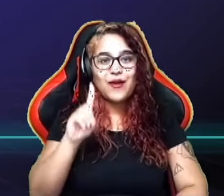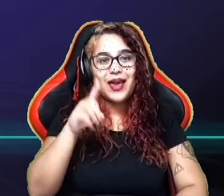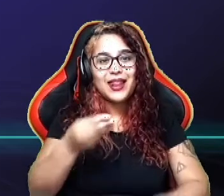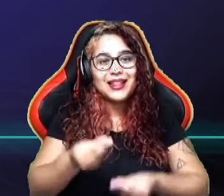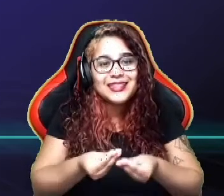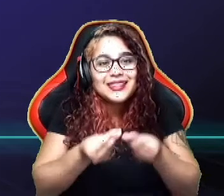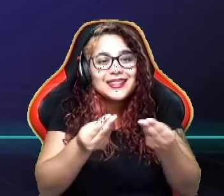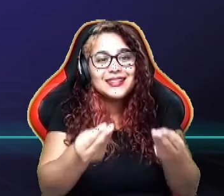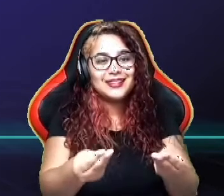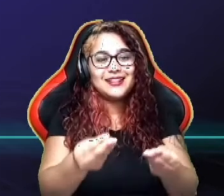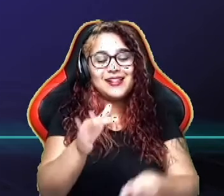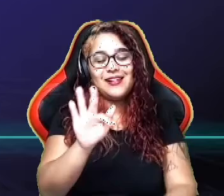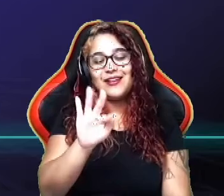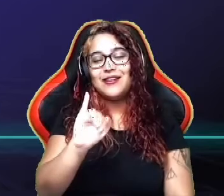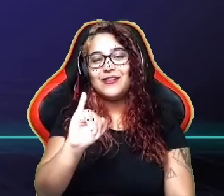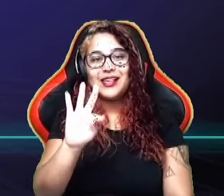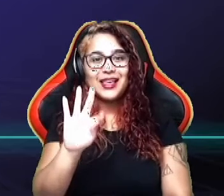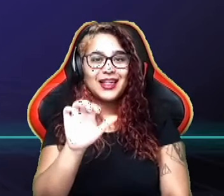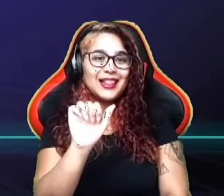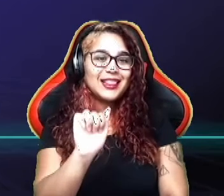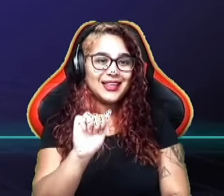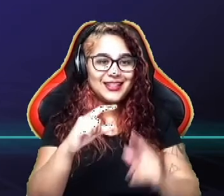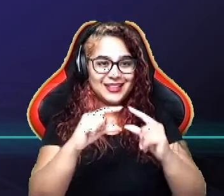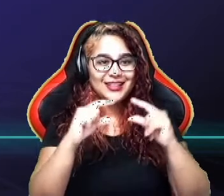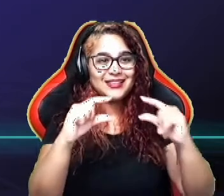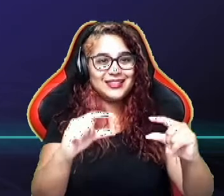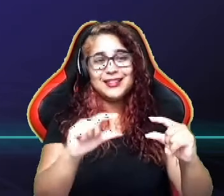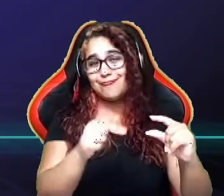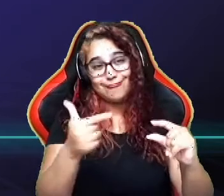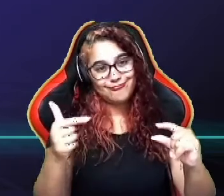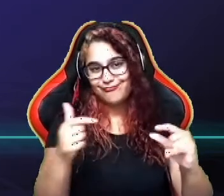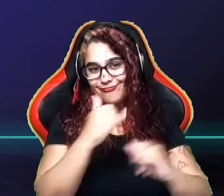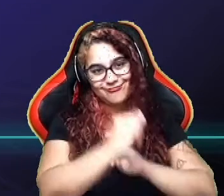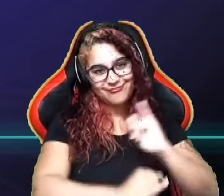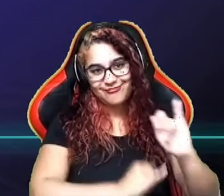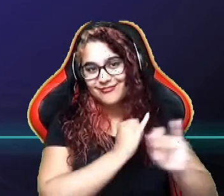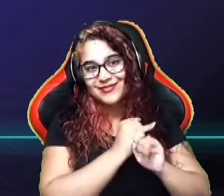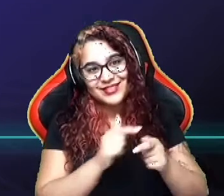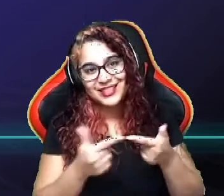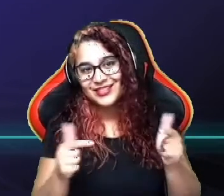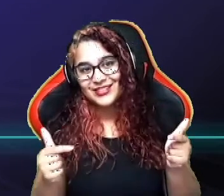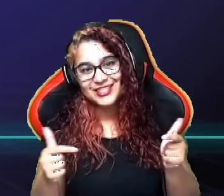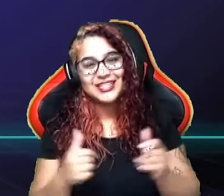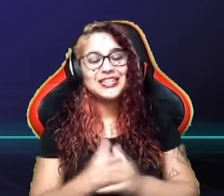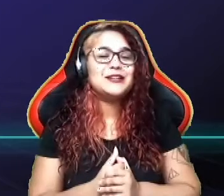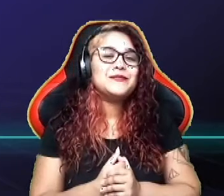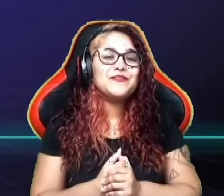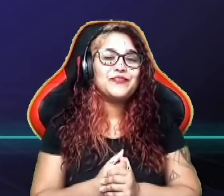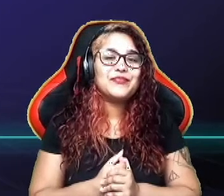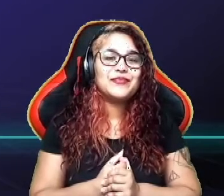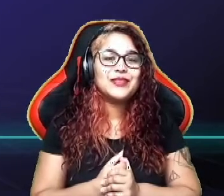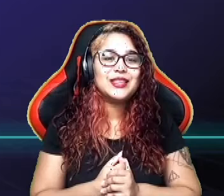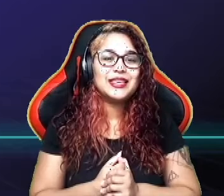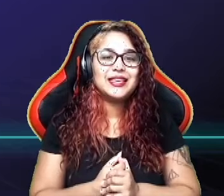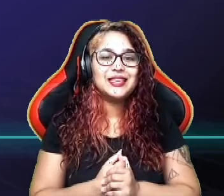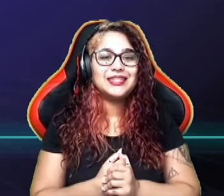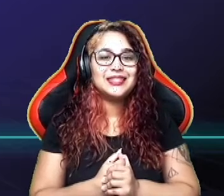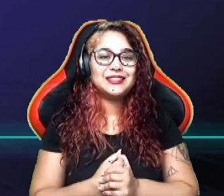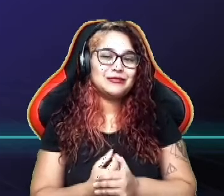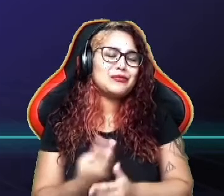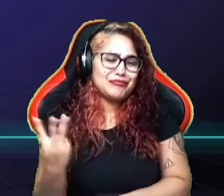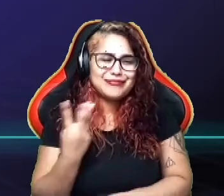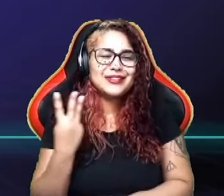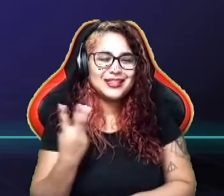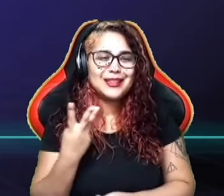And demos in the 80s were available with cassettes, or on cassettes